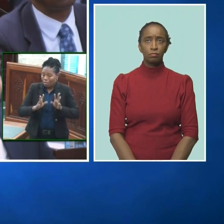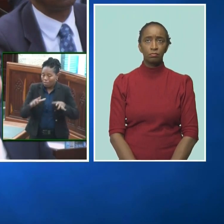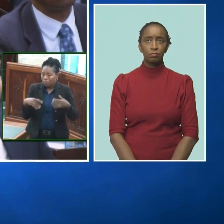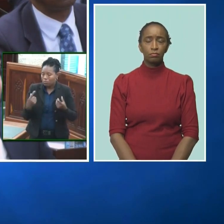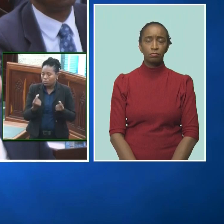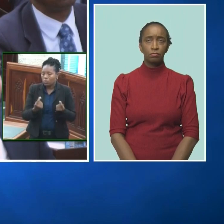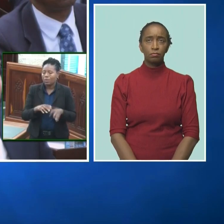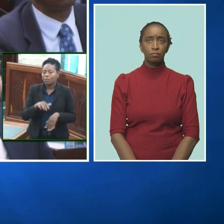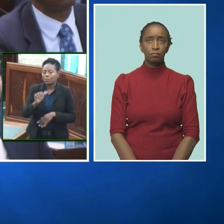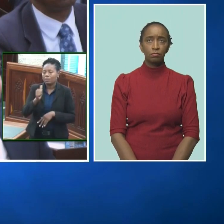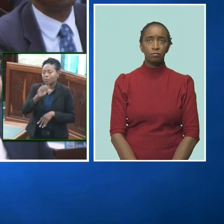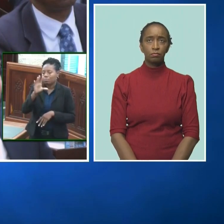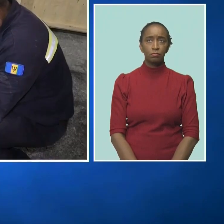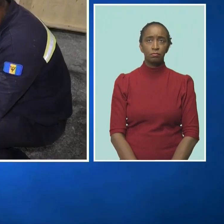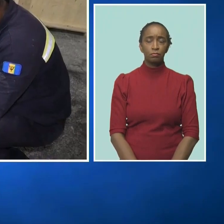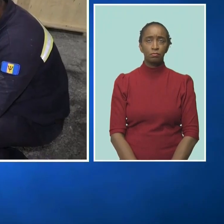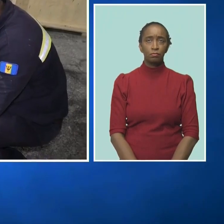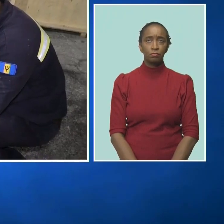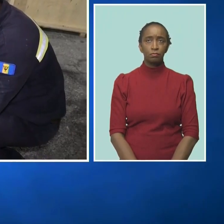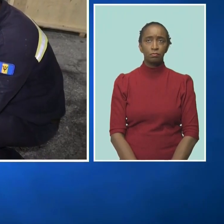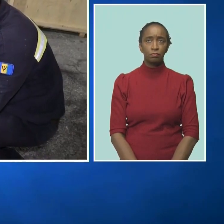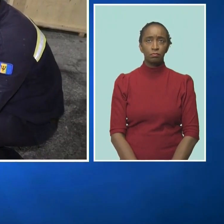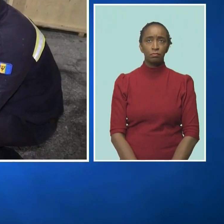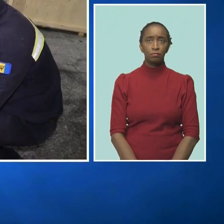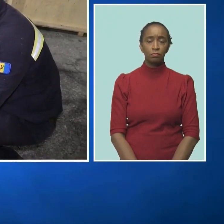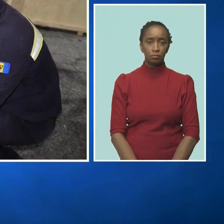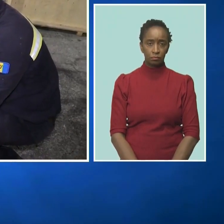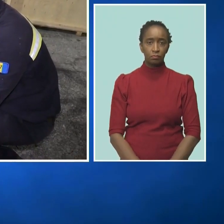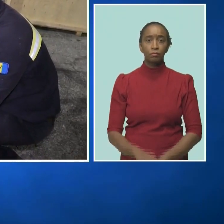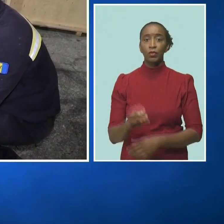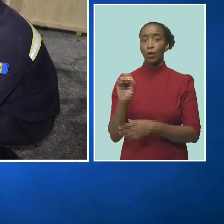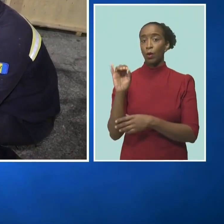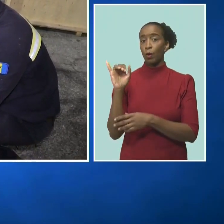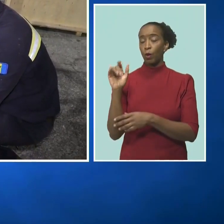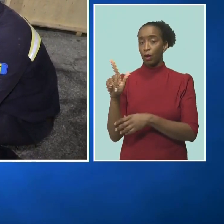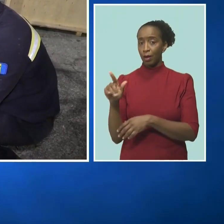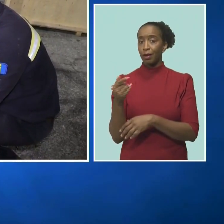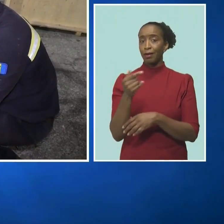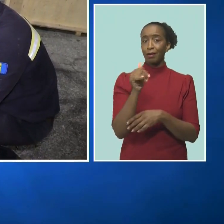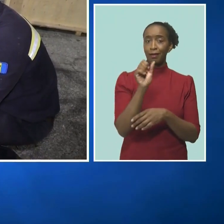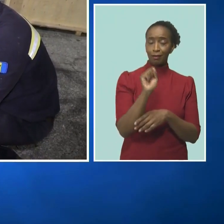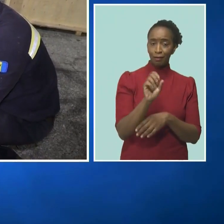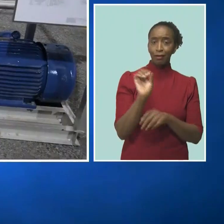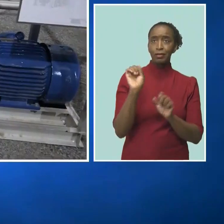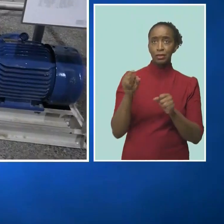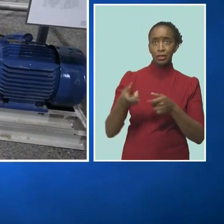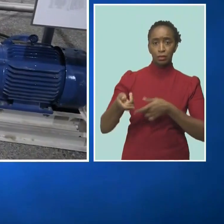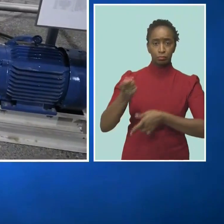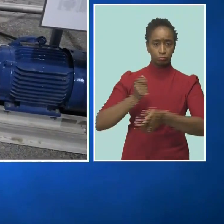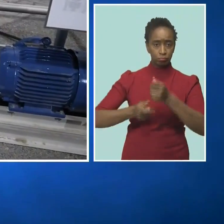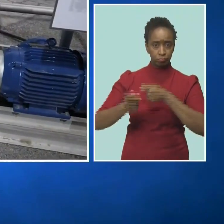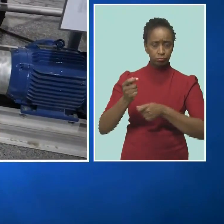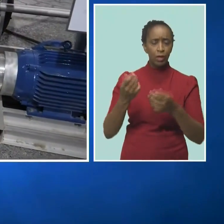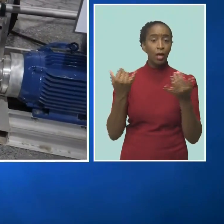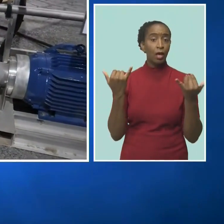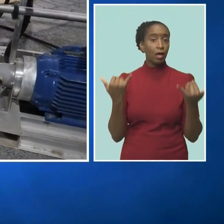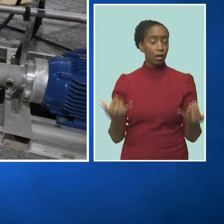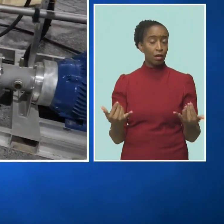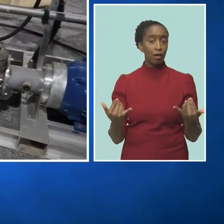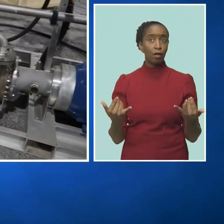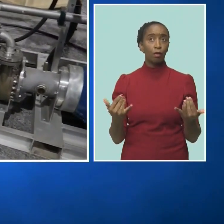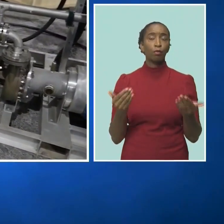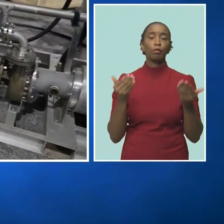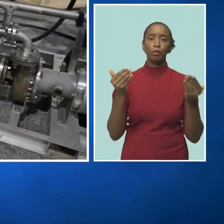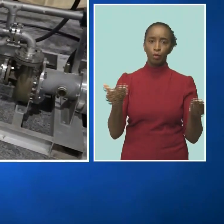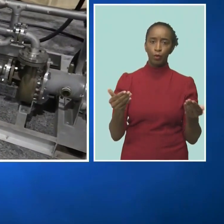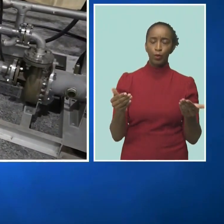10% of the oil in place, oil and gas in place, and now we are at a phase where now we have to implement secondary